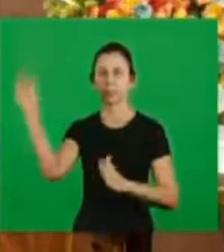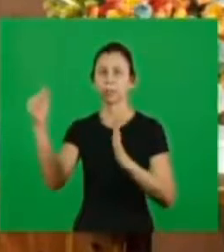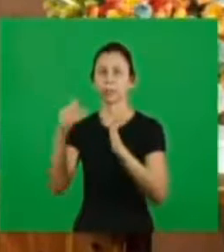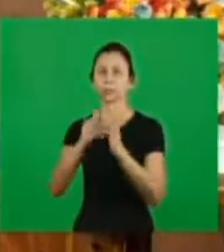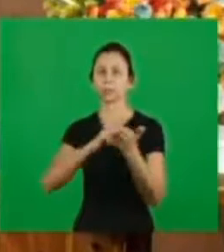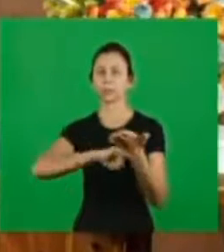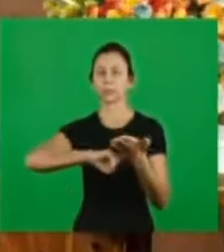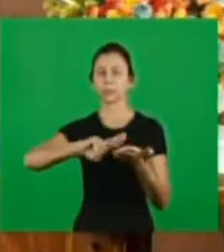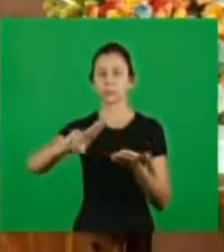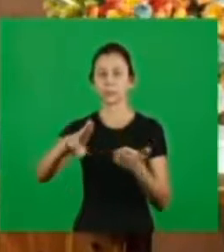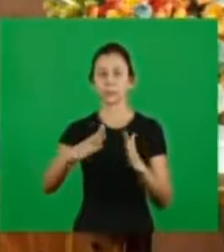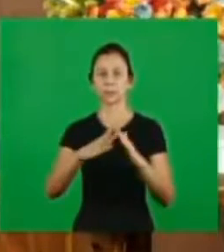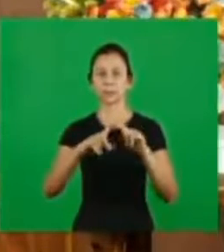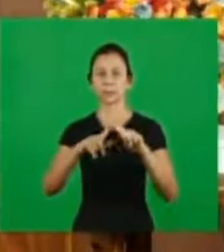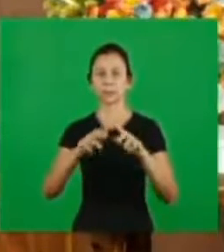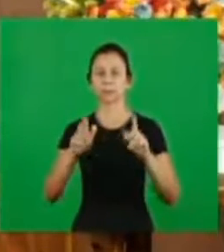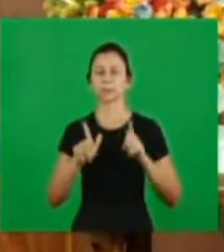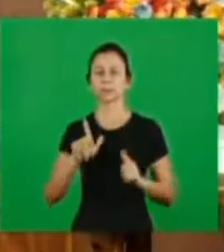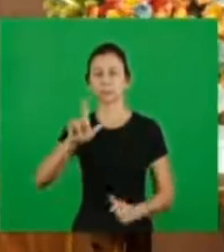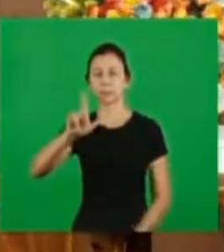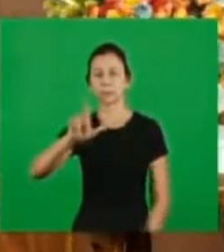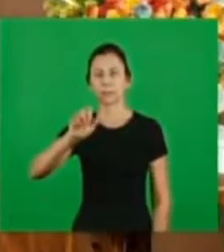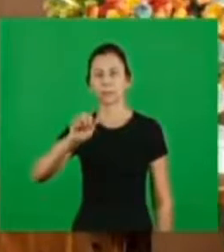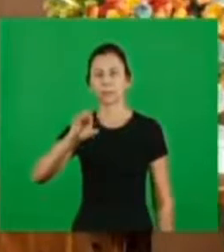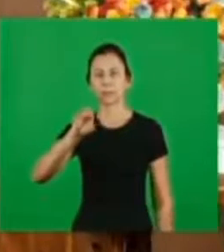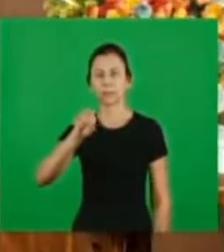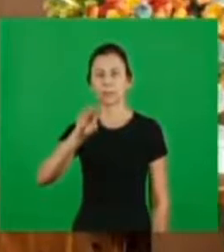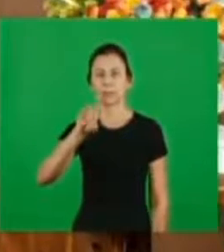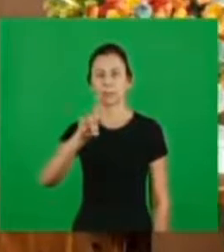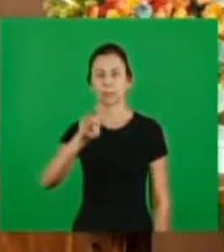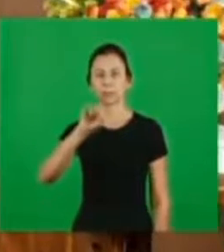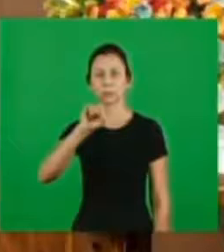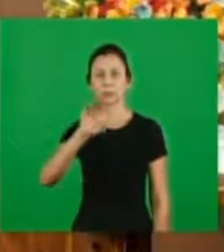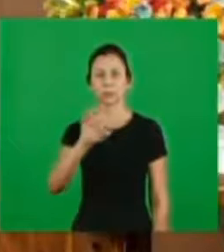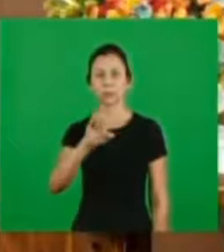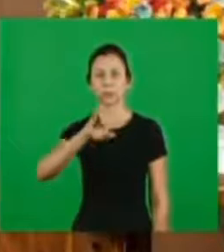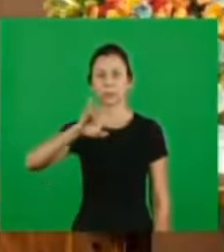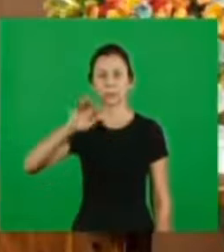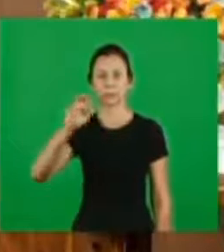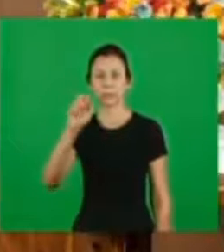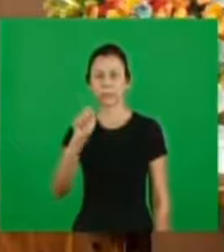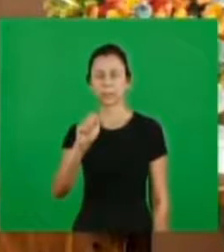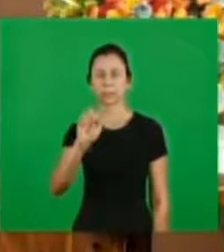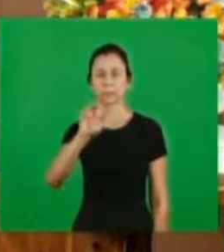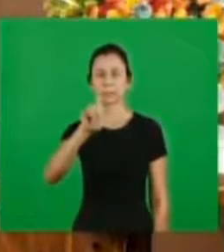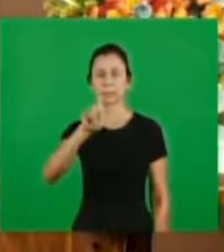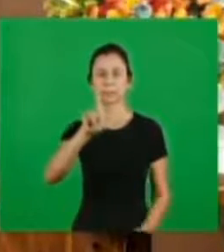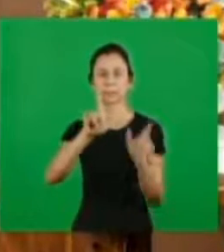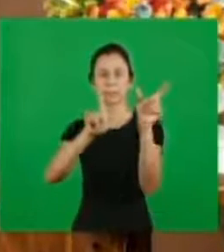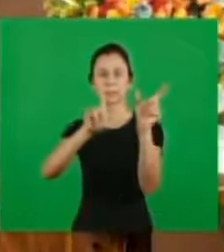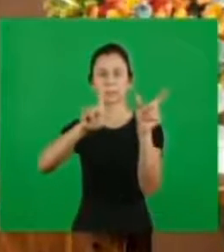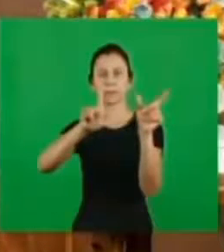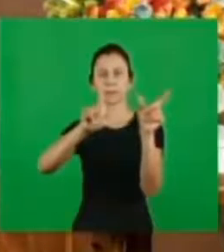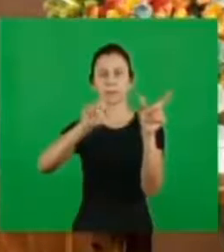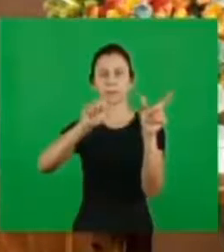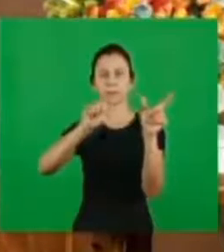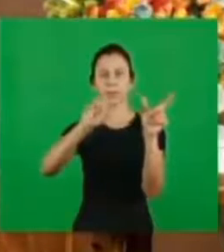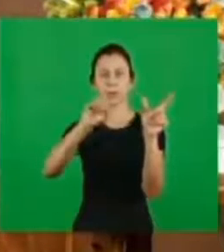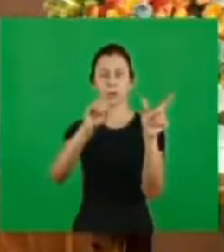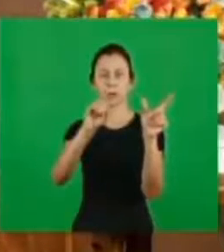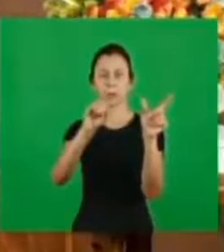letter, the Church of Laodicea. Laodicea comes from two words, Laos, which means